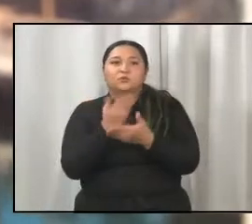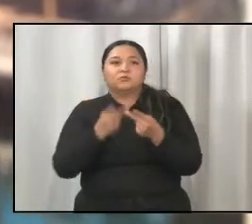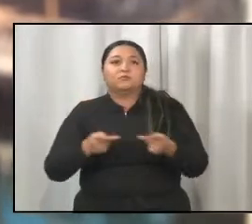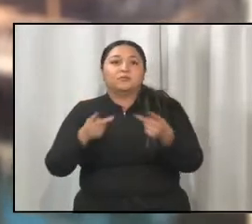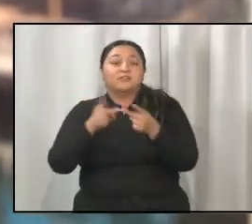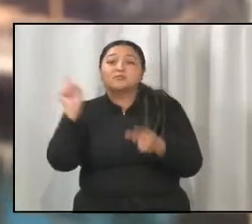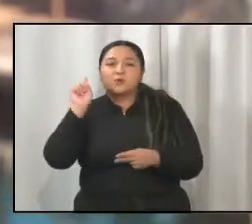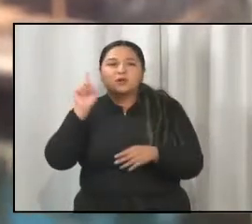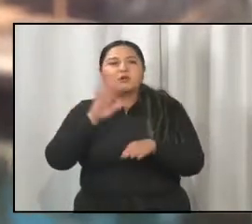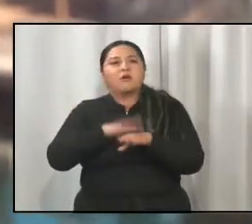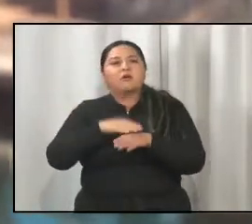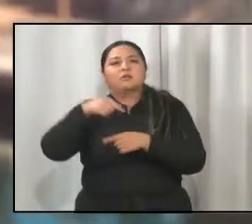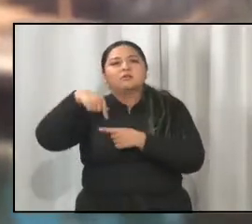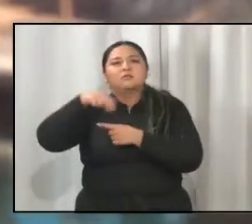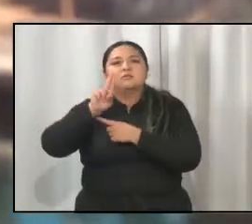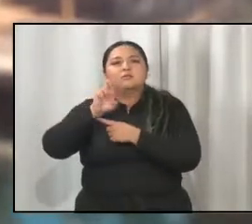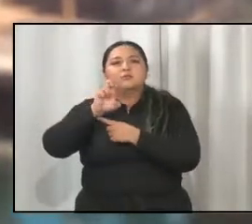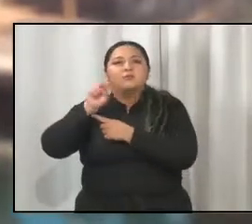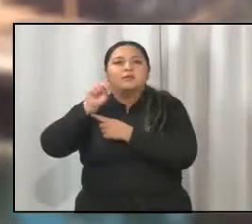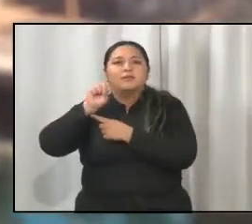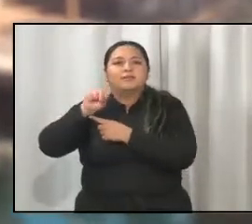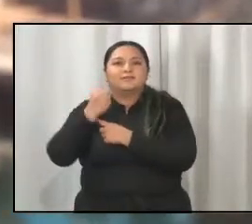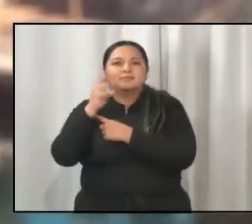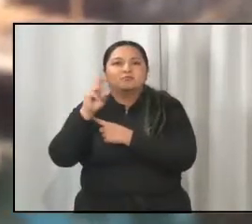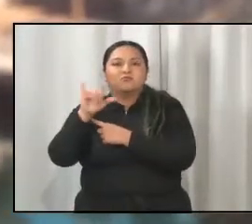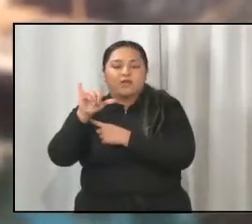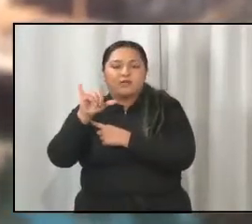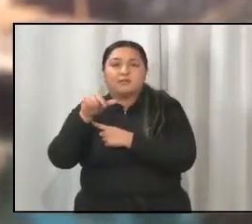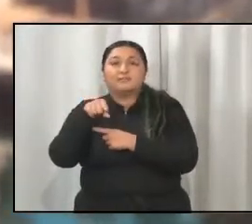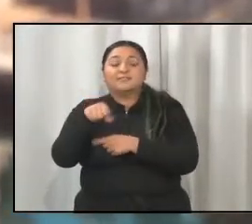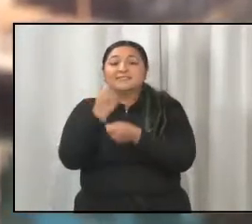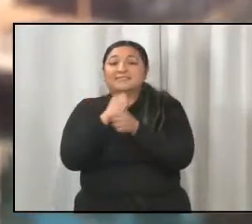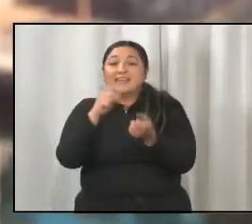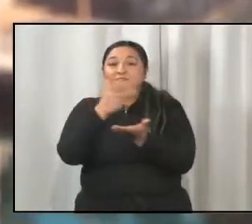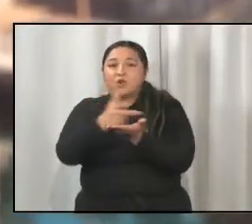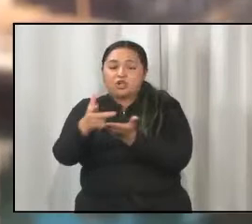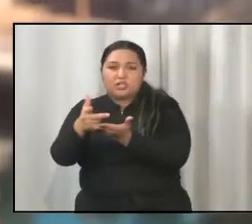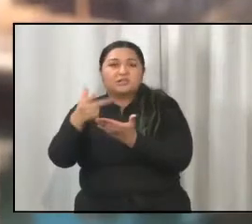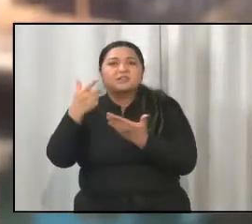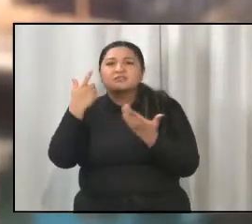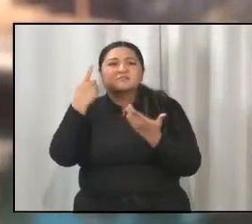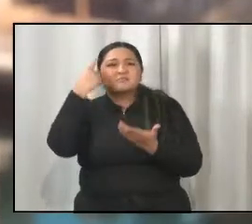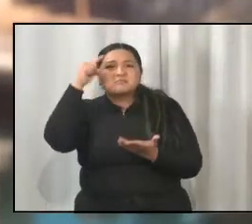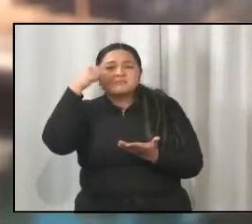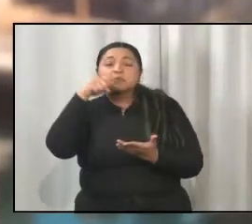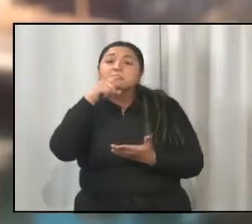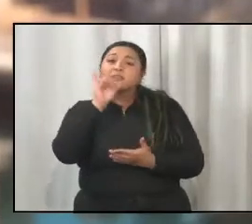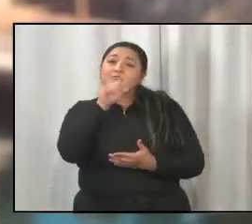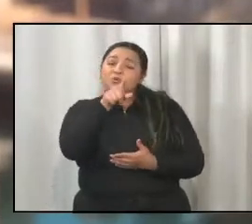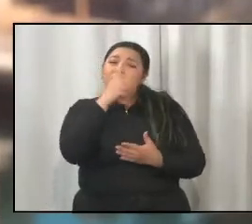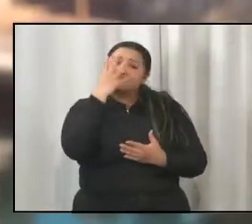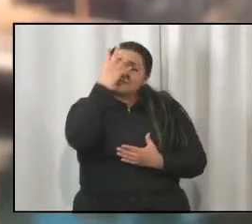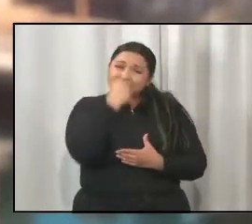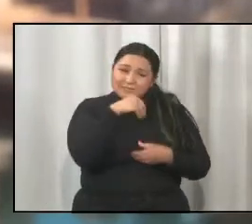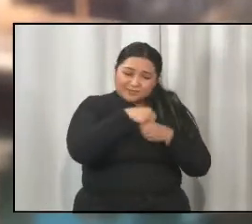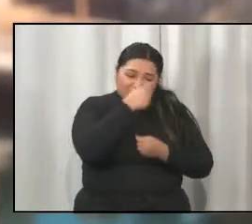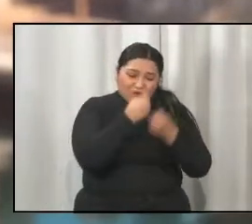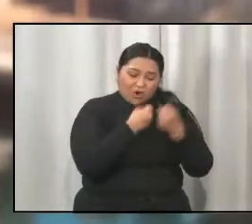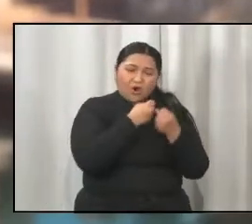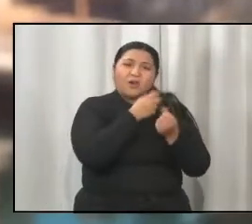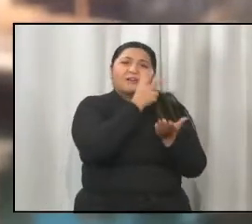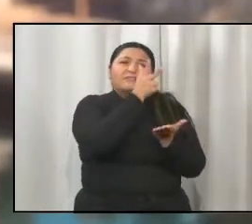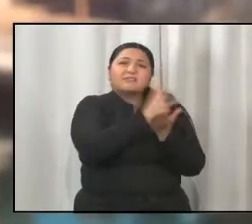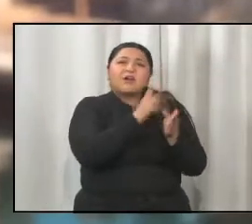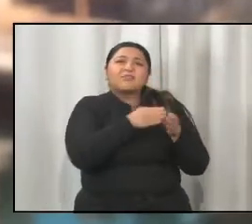Queensway. The Safe Parking Program serves people who are currently sheltering in their vehicles. It provides a secure place to park